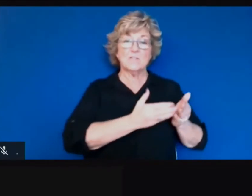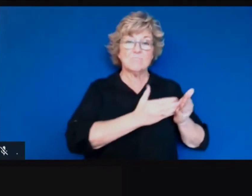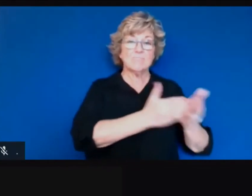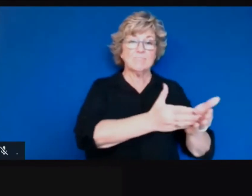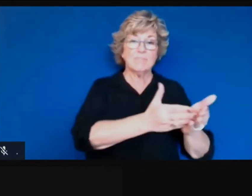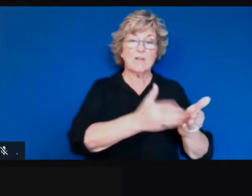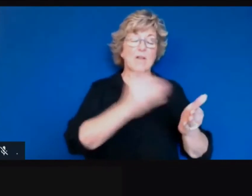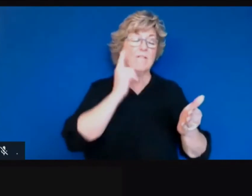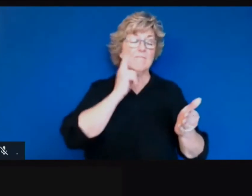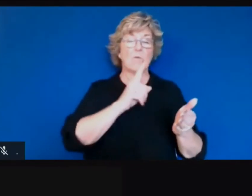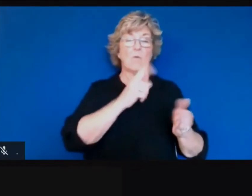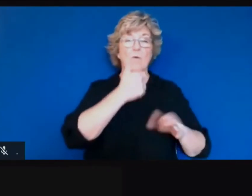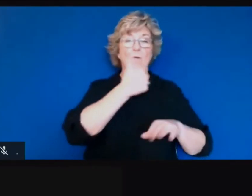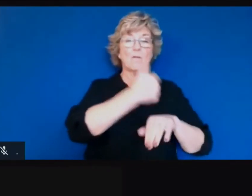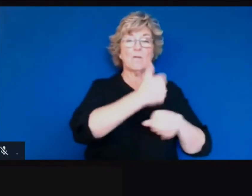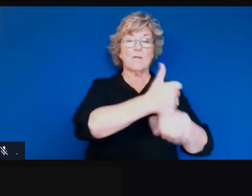needs.